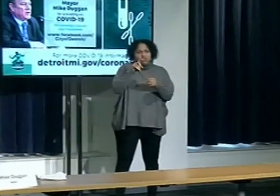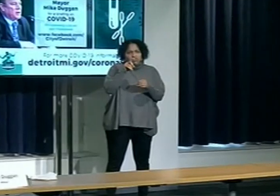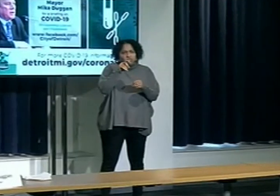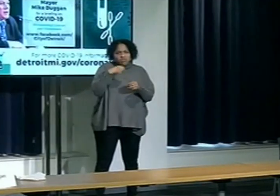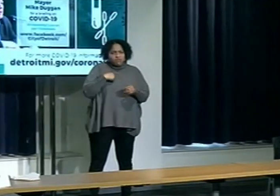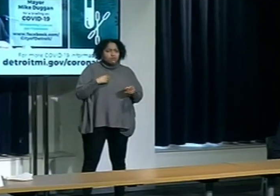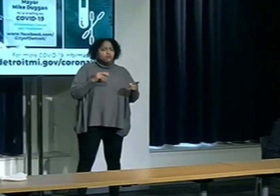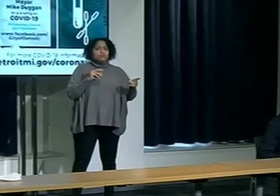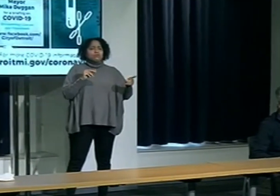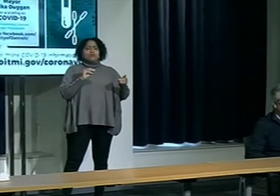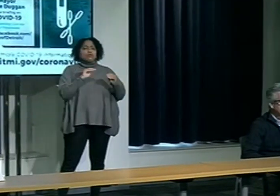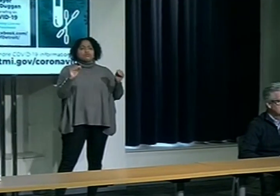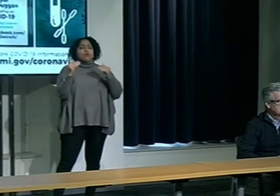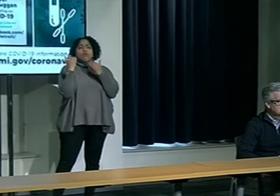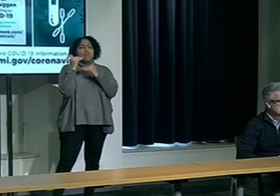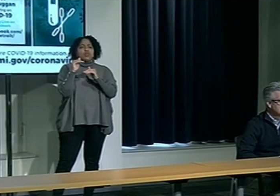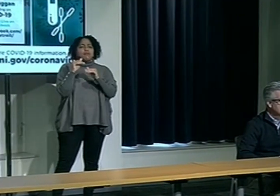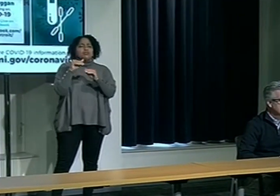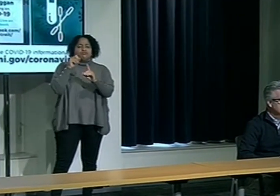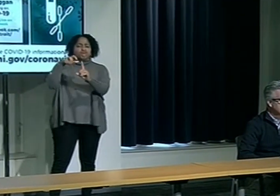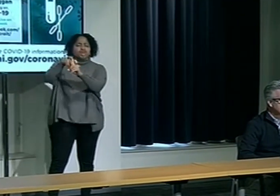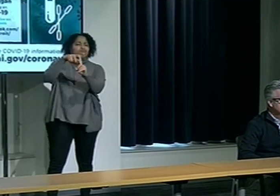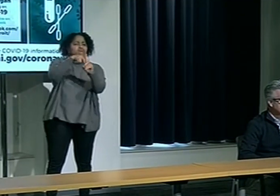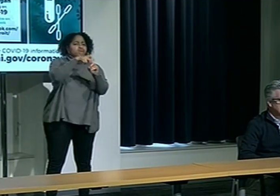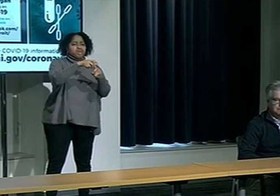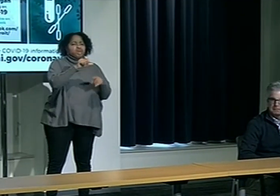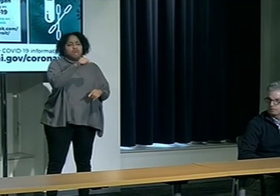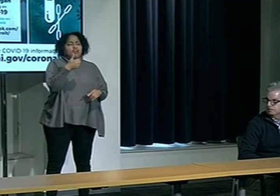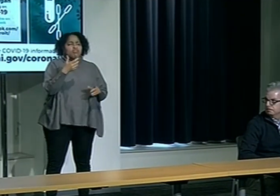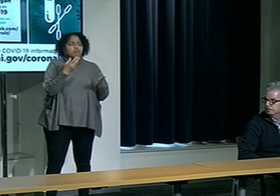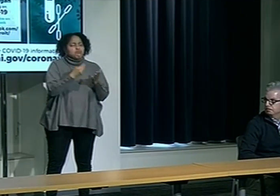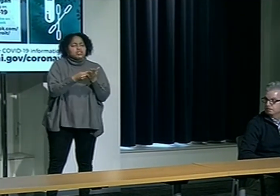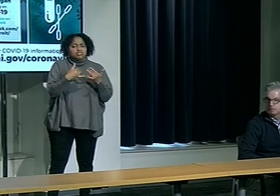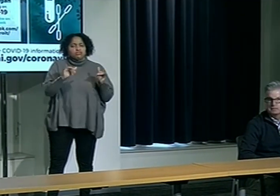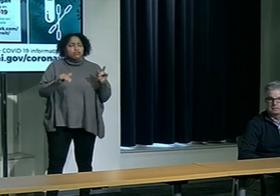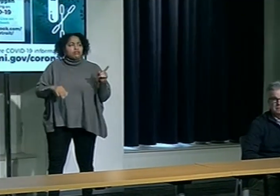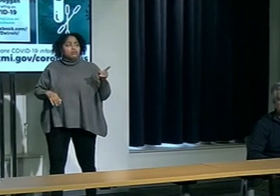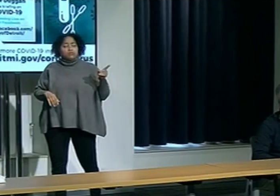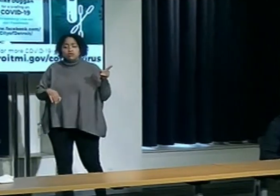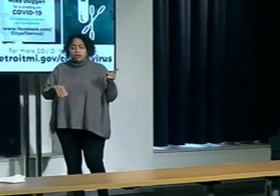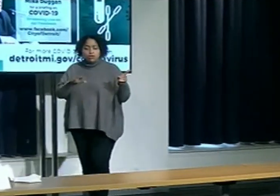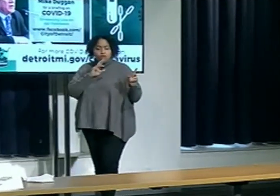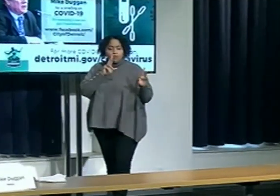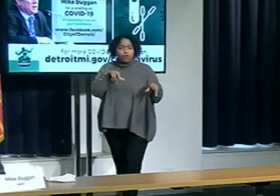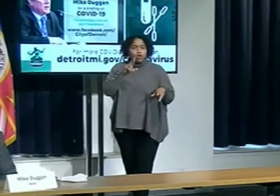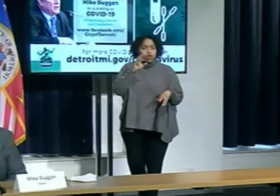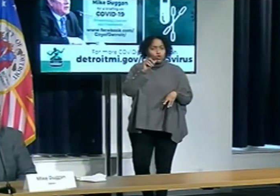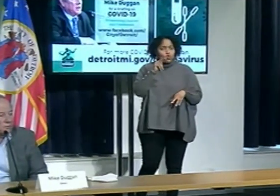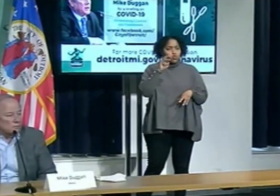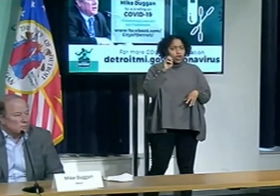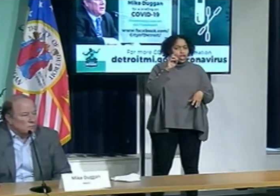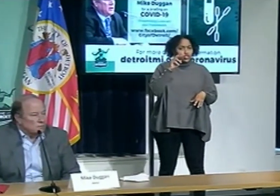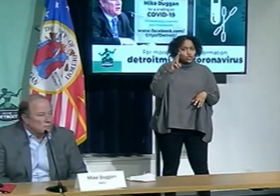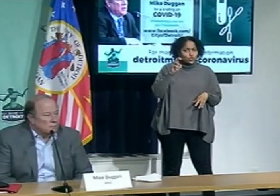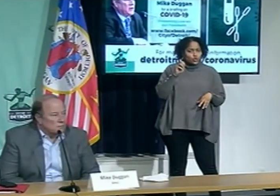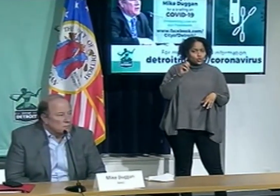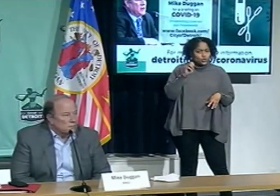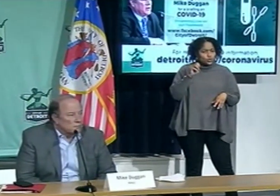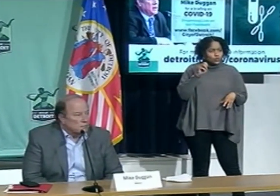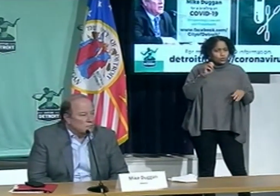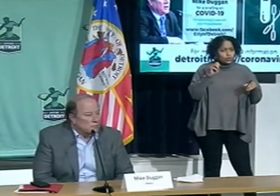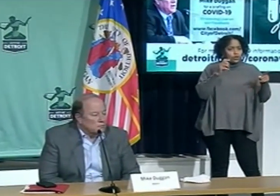not. Okay. Mayor, this is from WWJ. Reporter Ron Dewey's been talking with State Rep Sherry